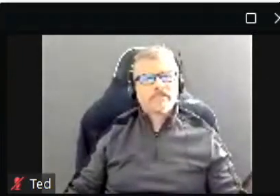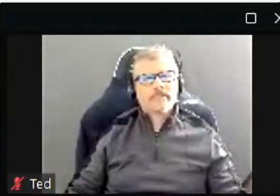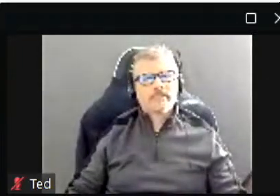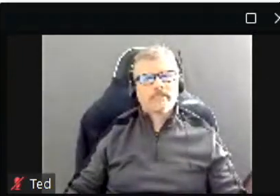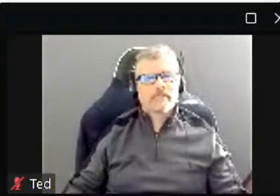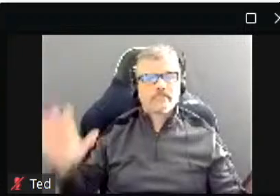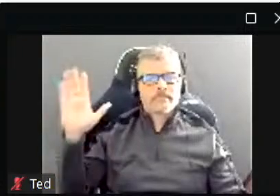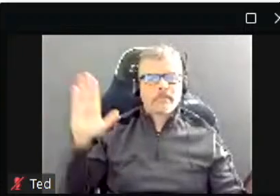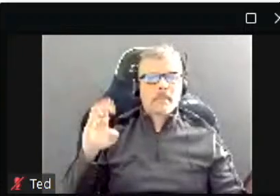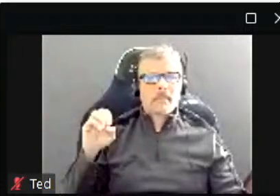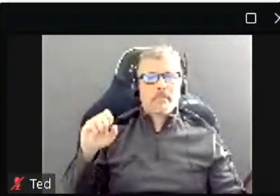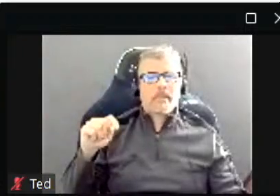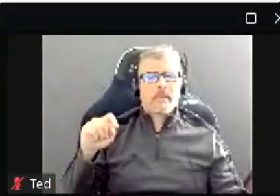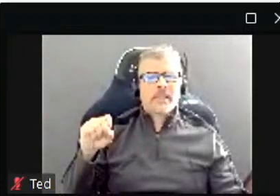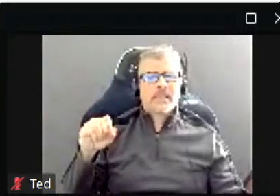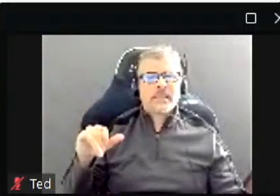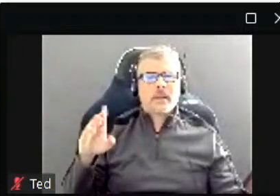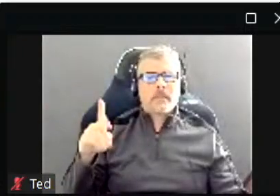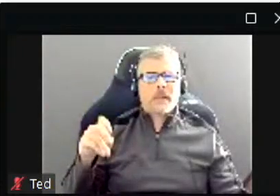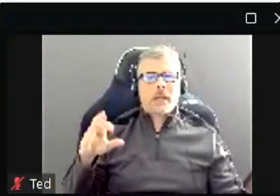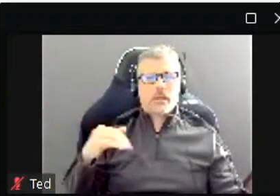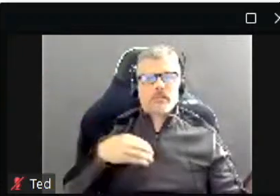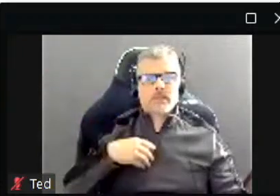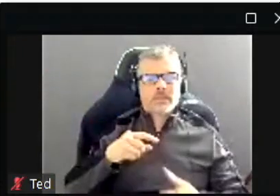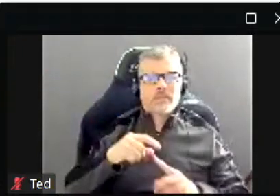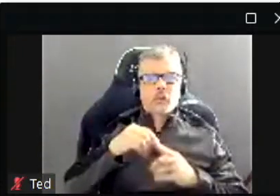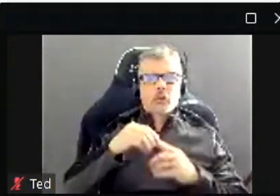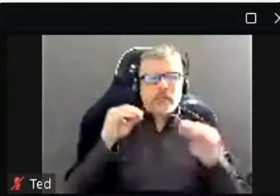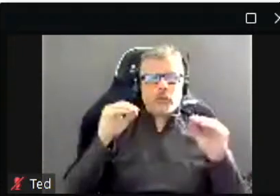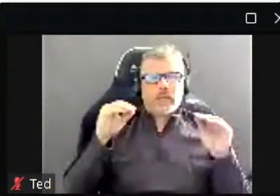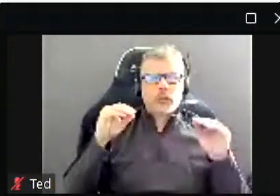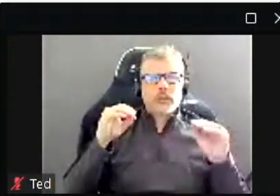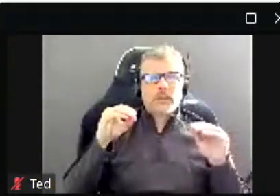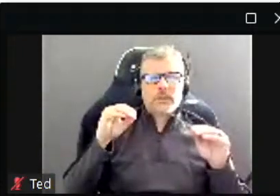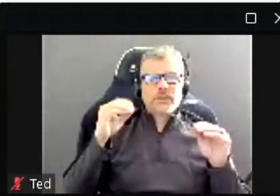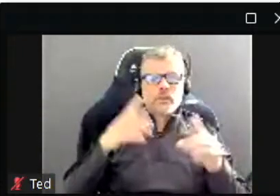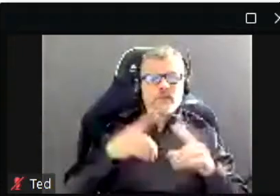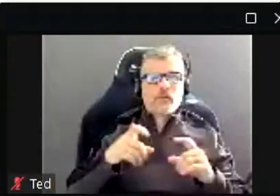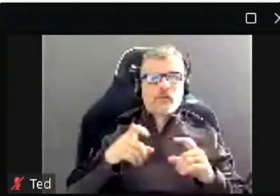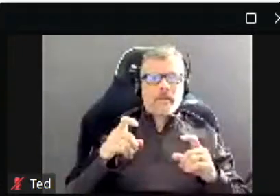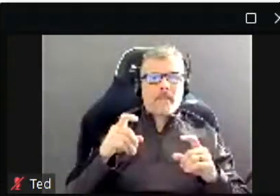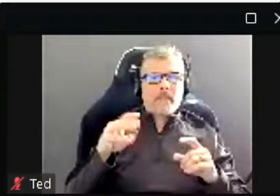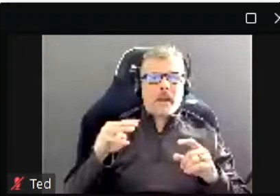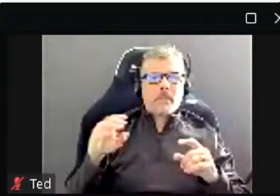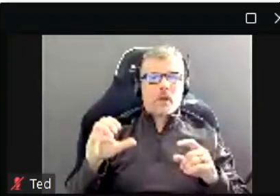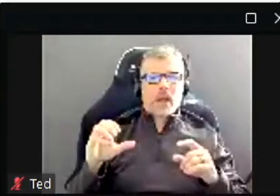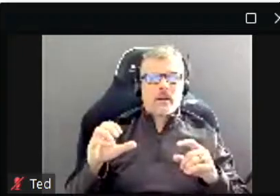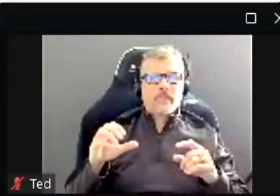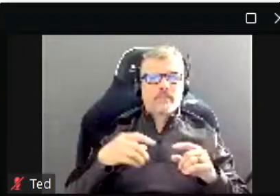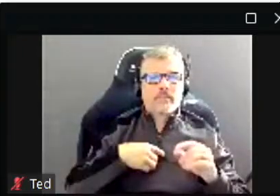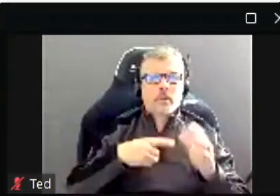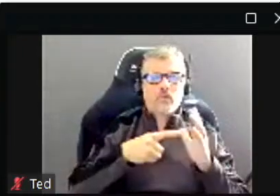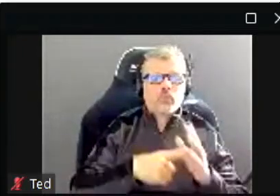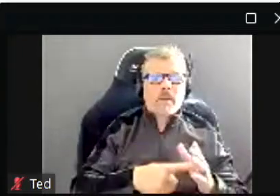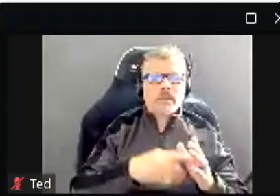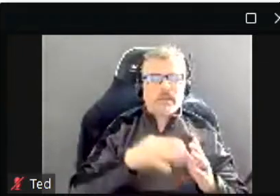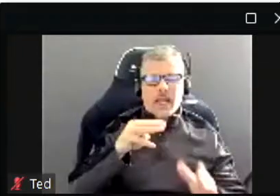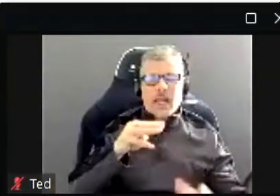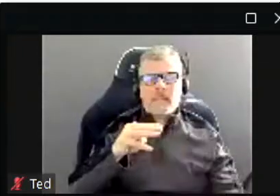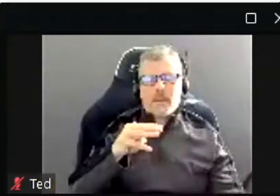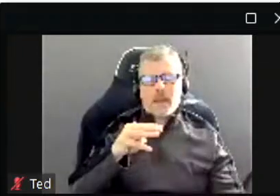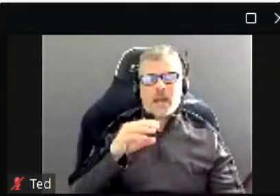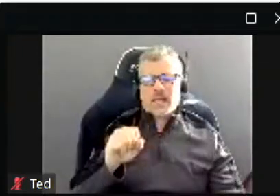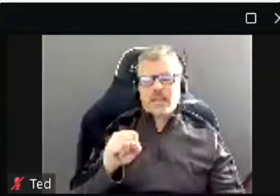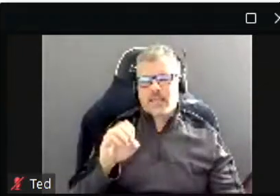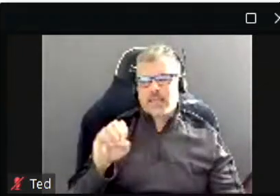Hi, Betsy Perry, special education teacher from Montgomery County, representing MSEA.